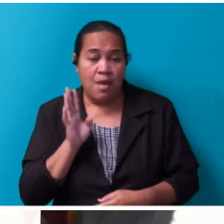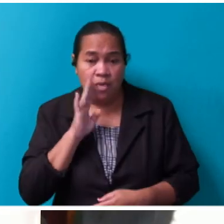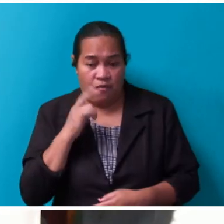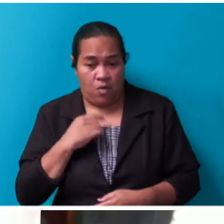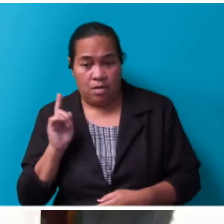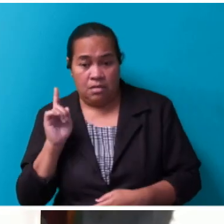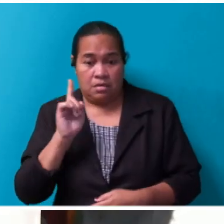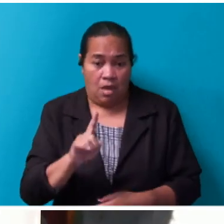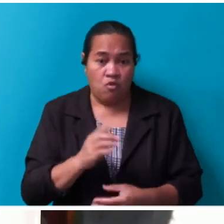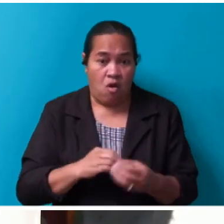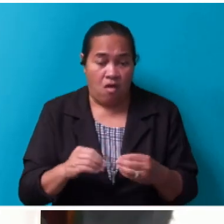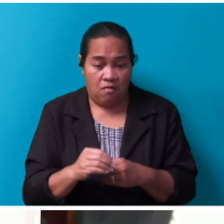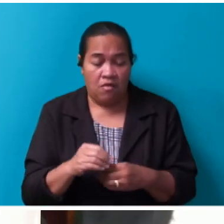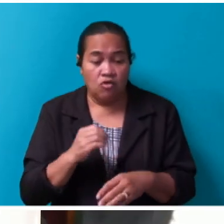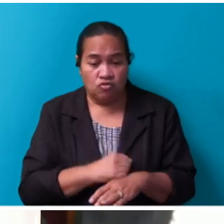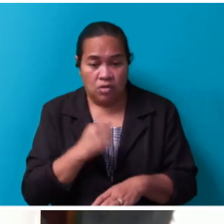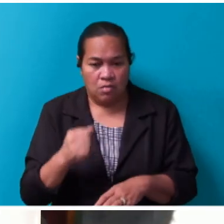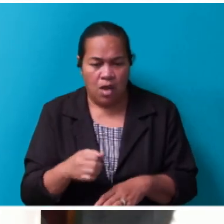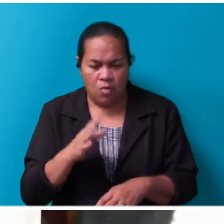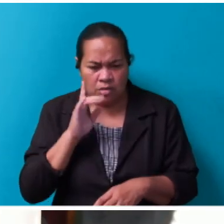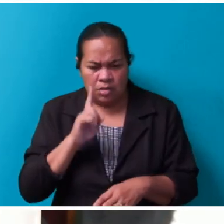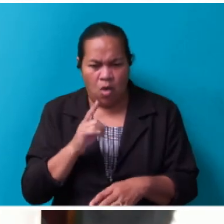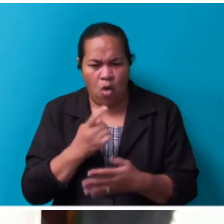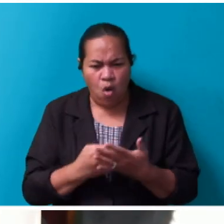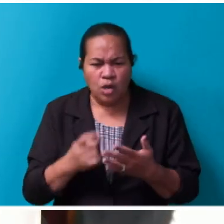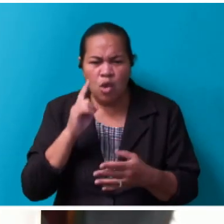into office, was the fact that there was only one subsea cable